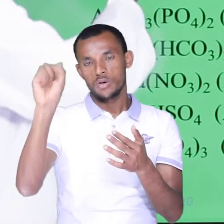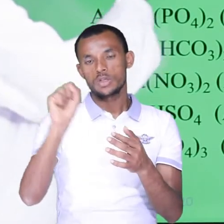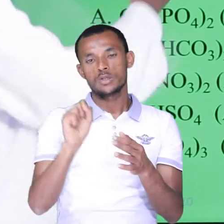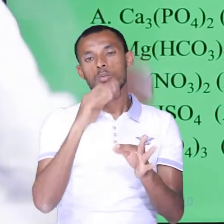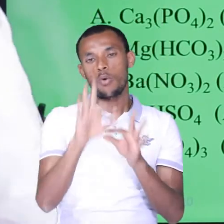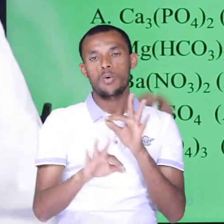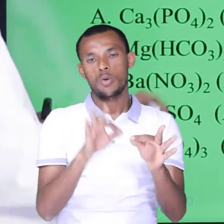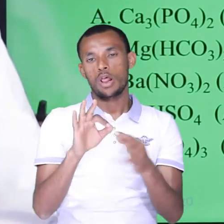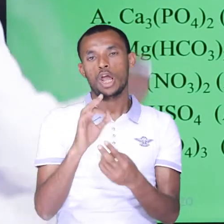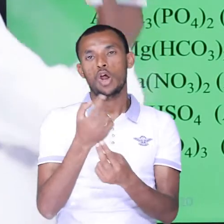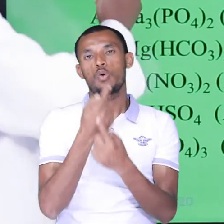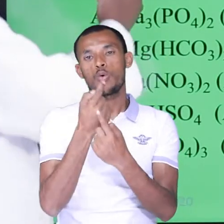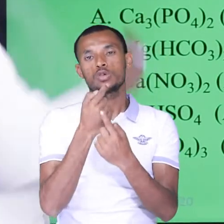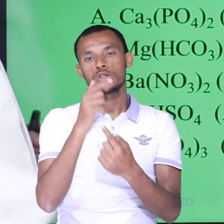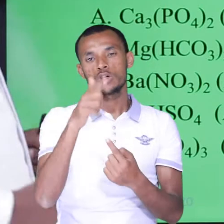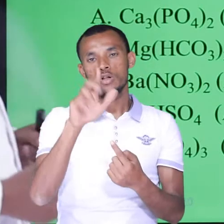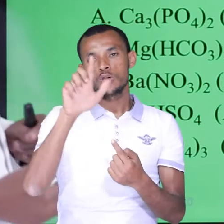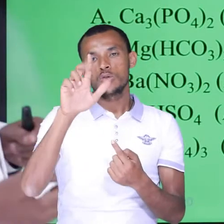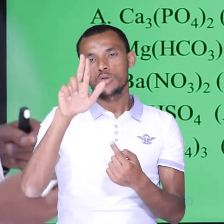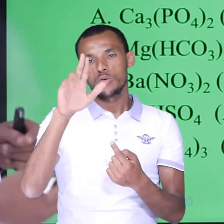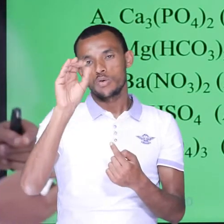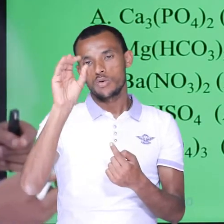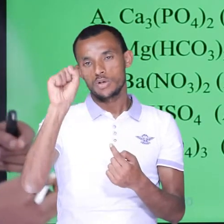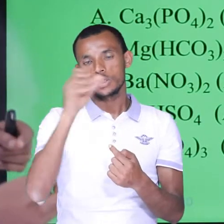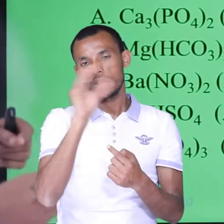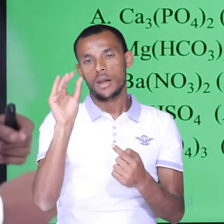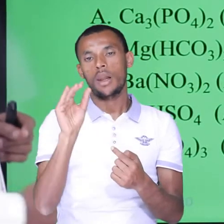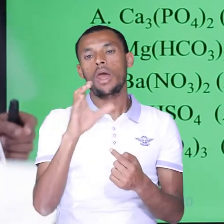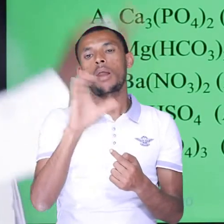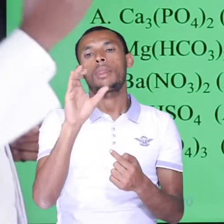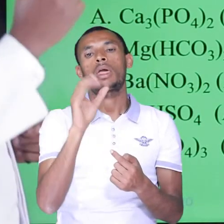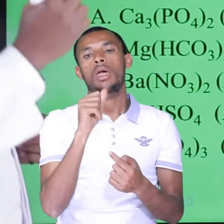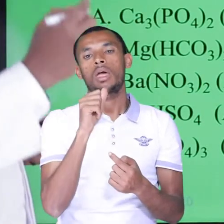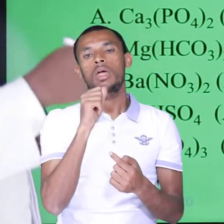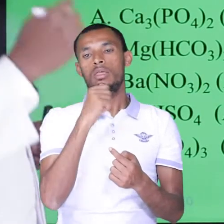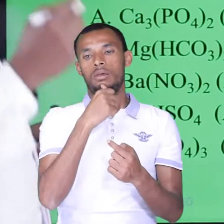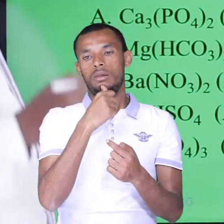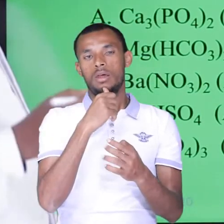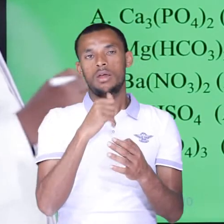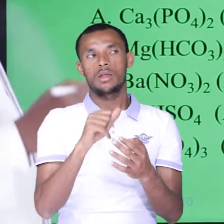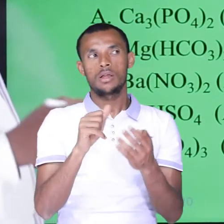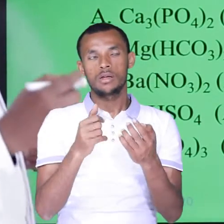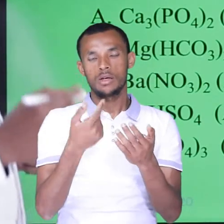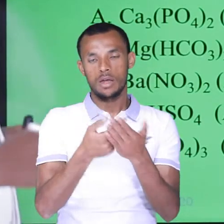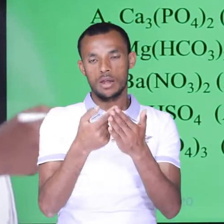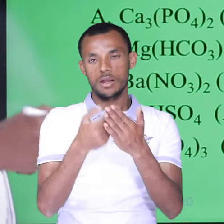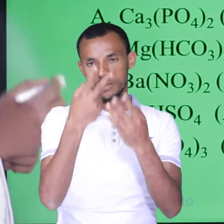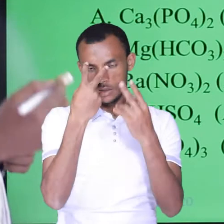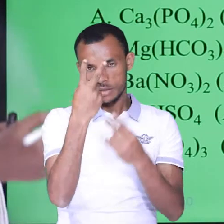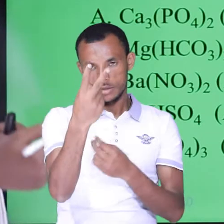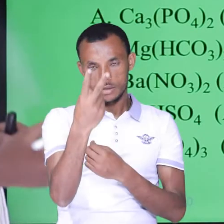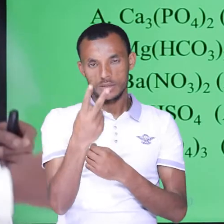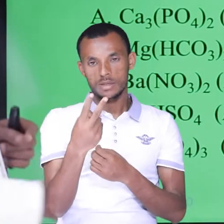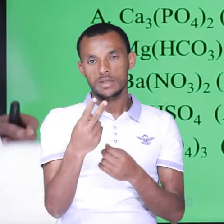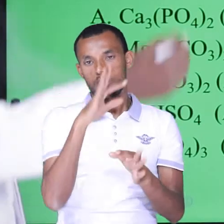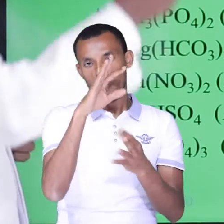This is glucose. This is carbonic acid. So when you are asked to determine the molecular mass of